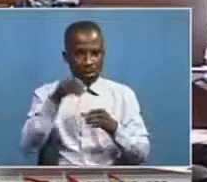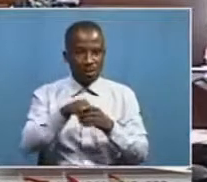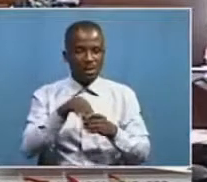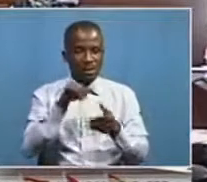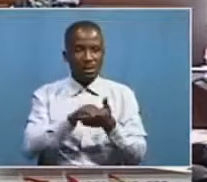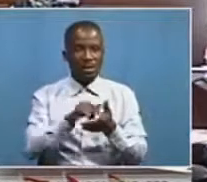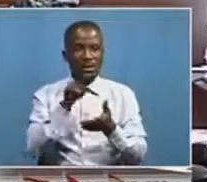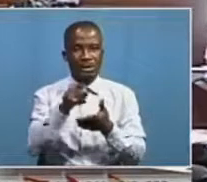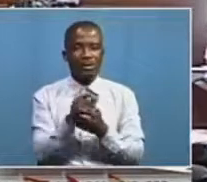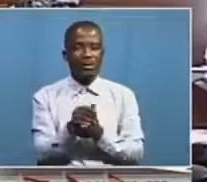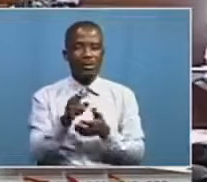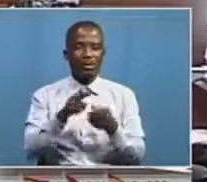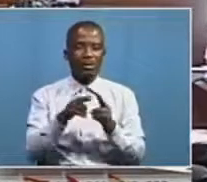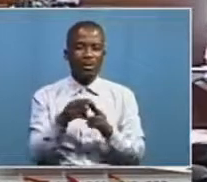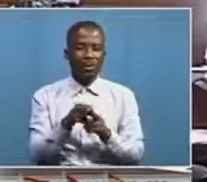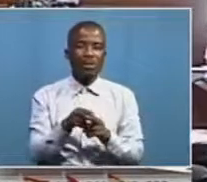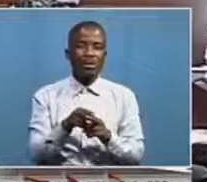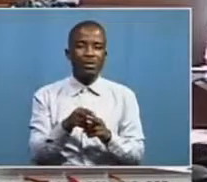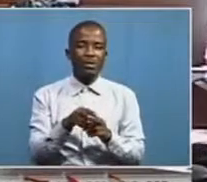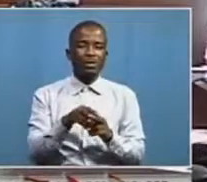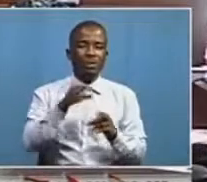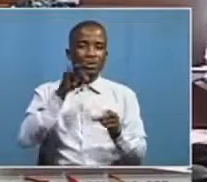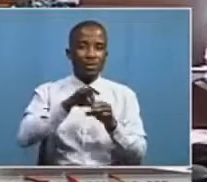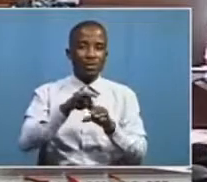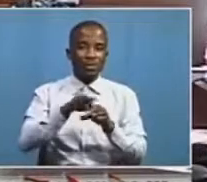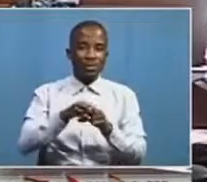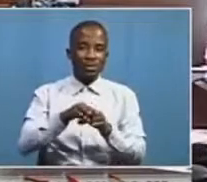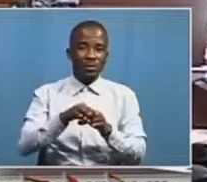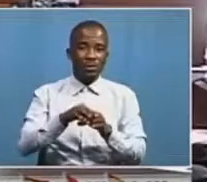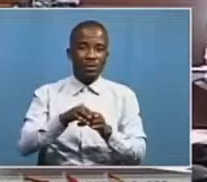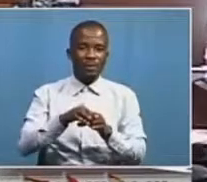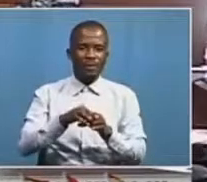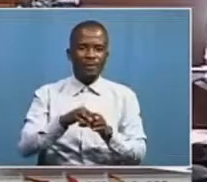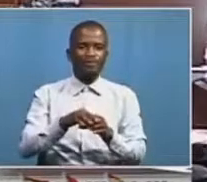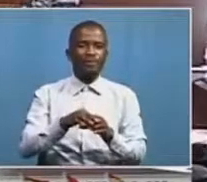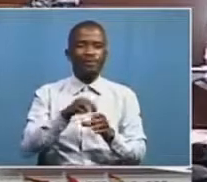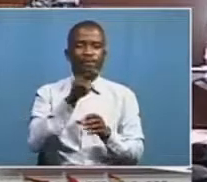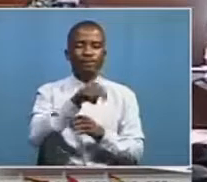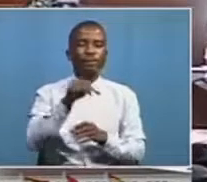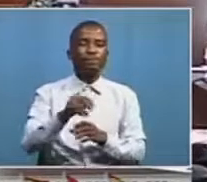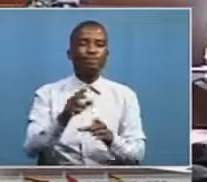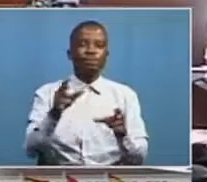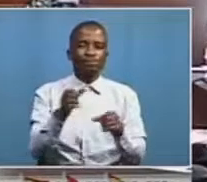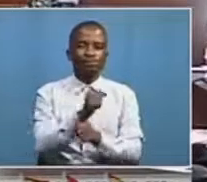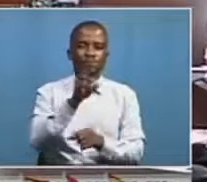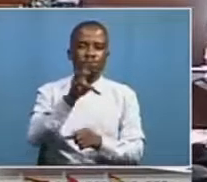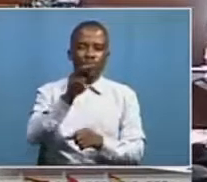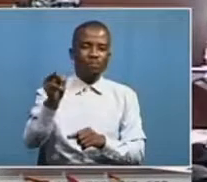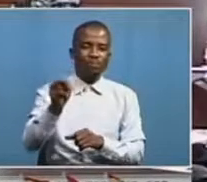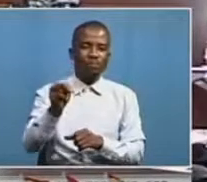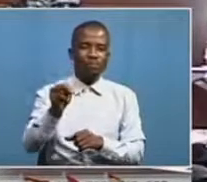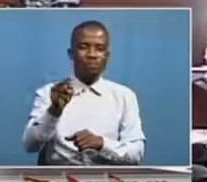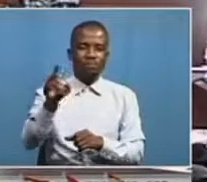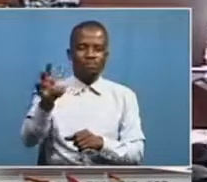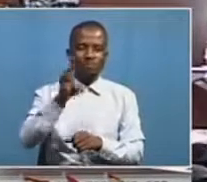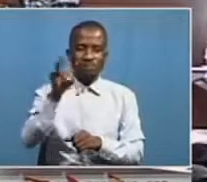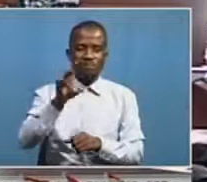The total number of valid votes that second respondent obtained is